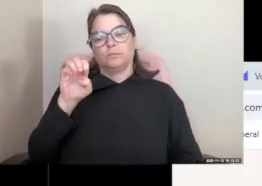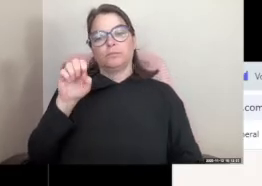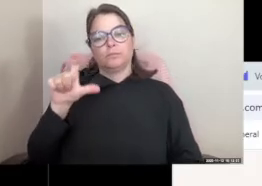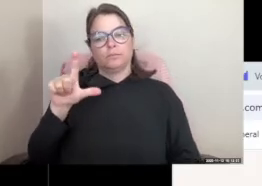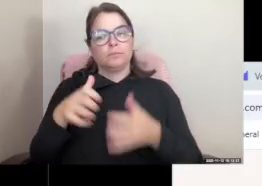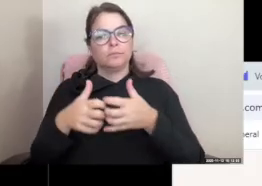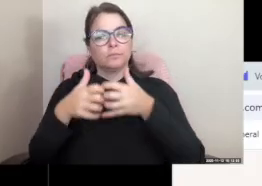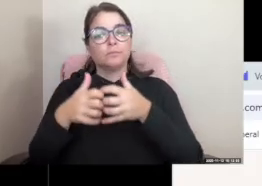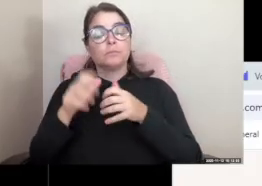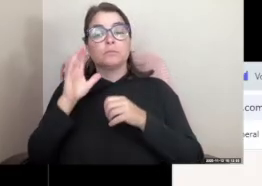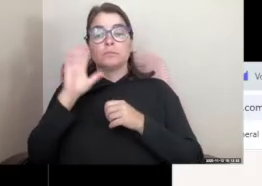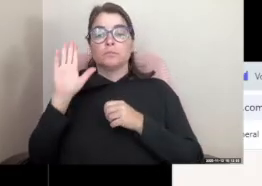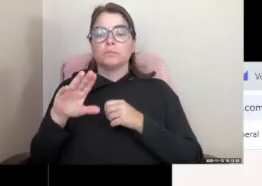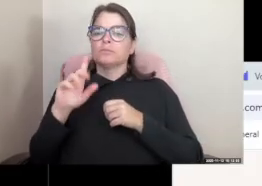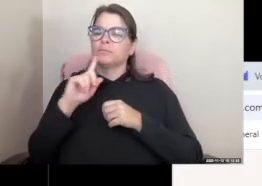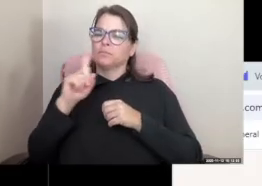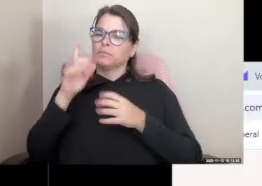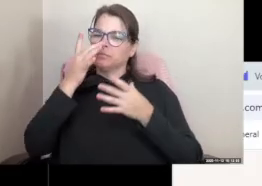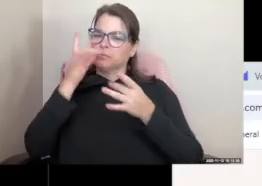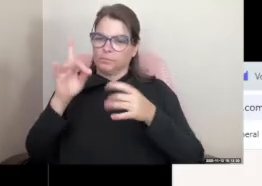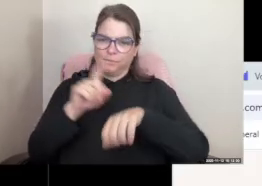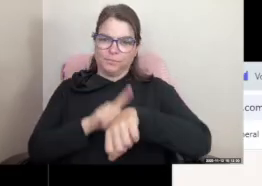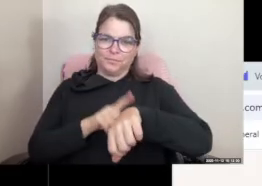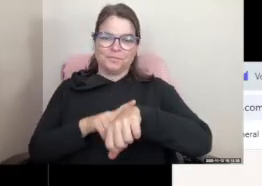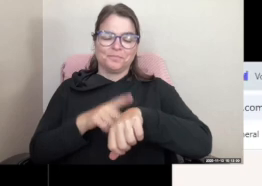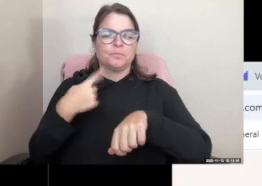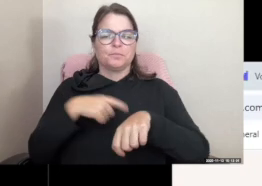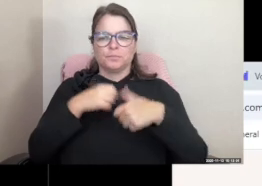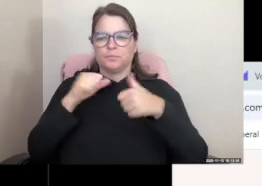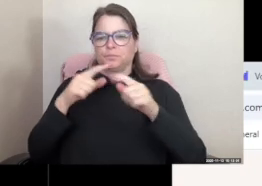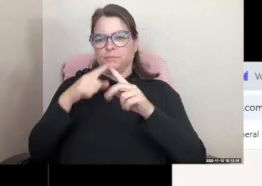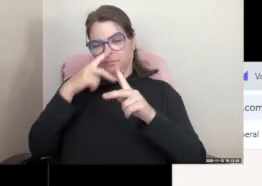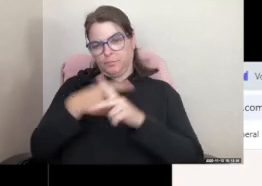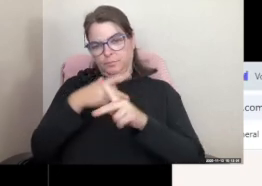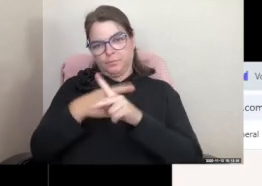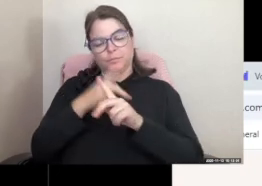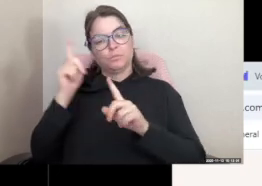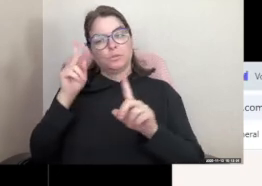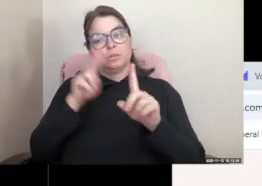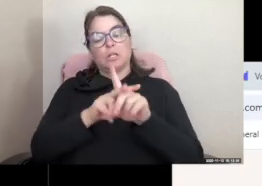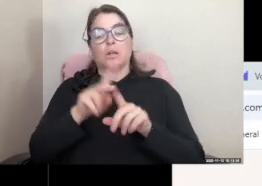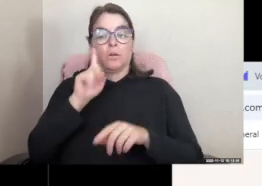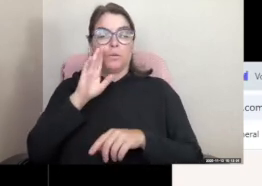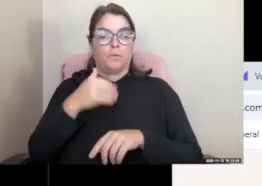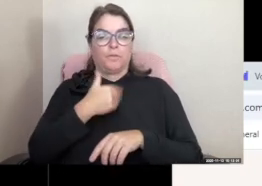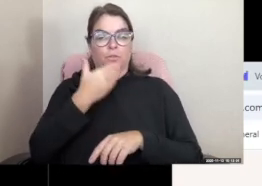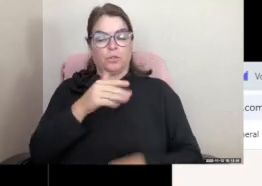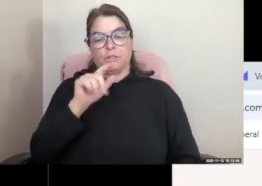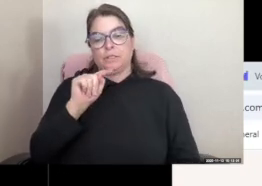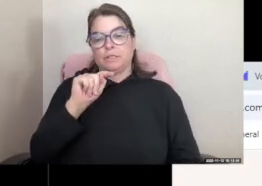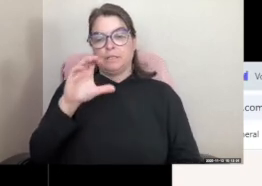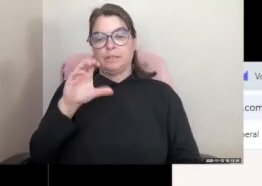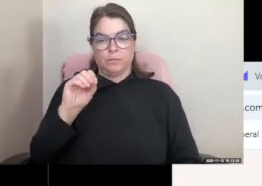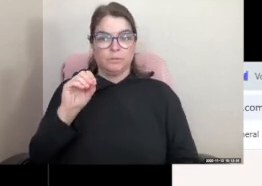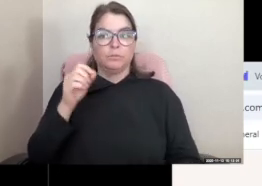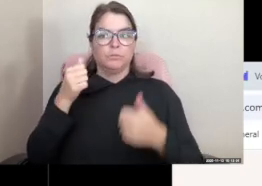about parallel hybrids where we've got something like a Class 8 vehicle and we've got an